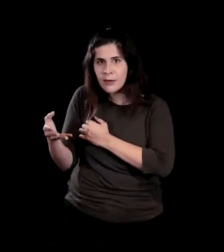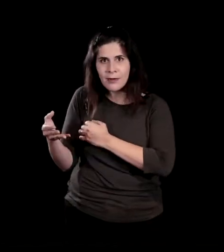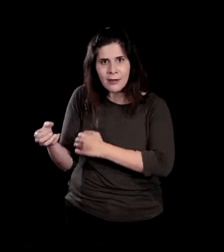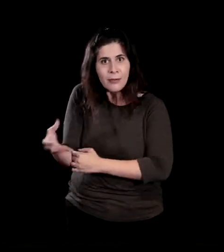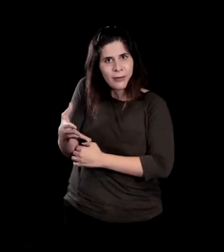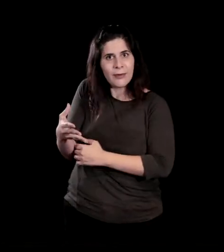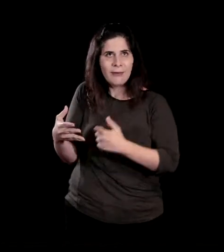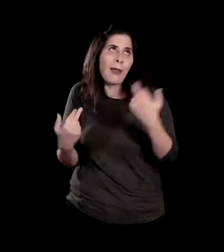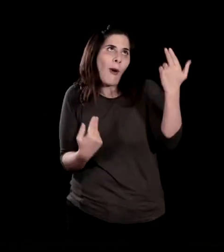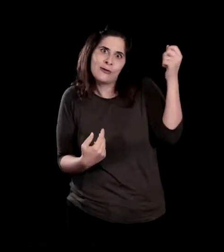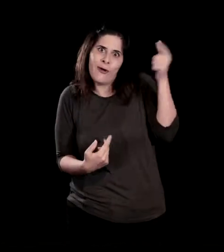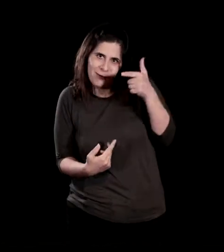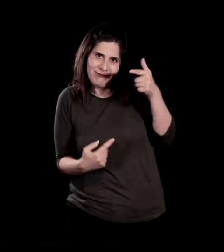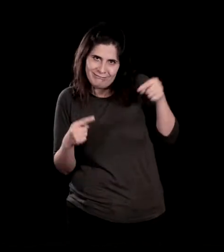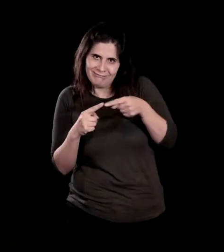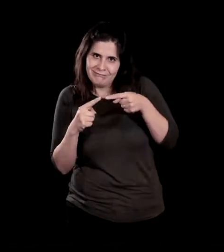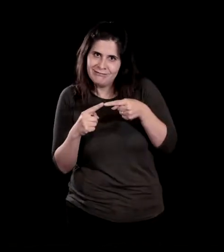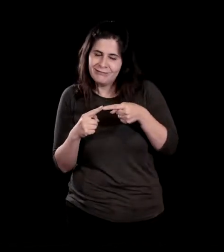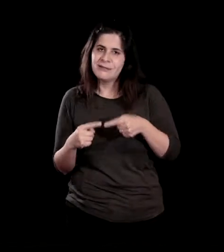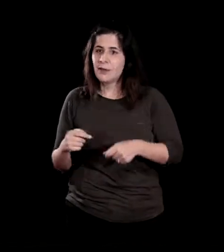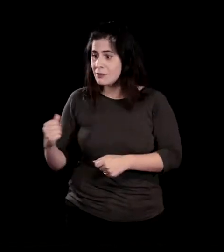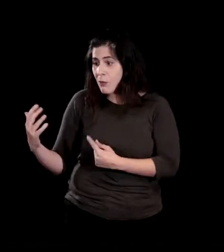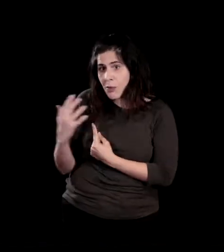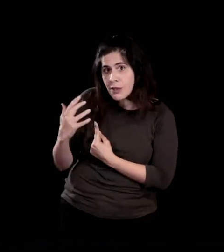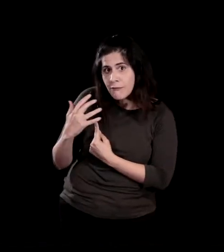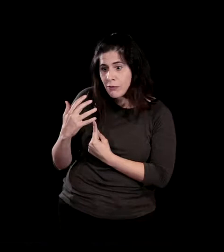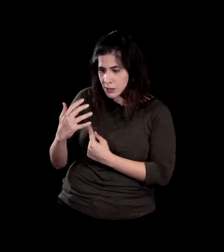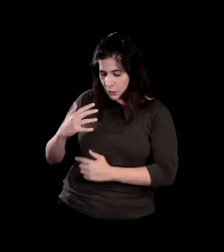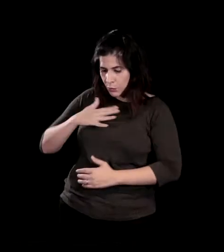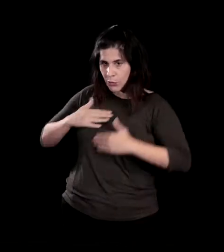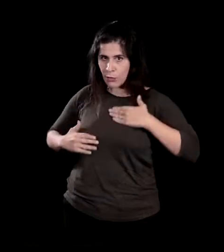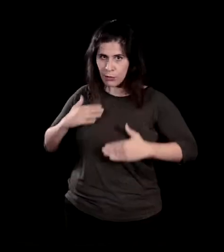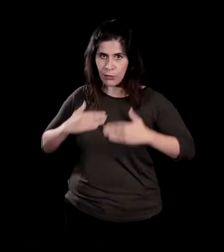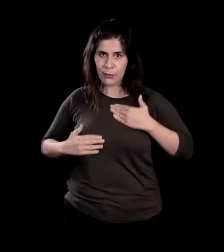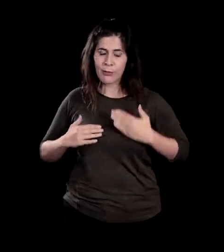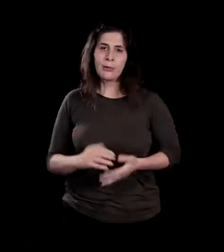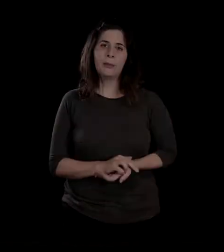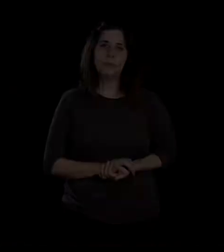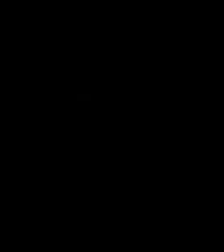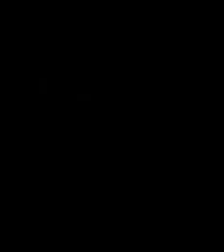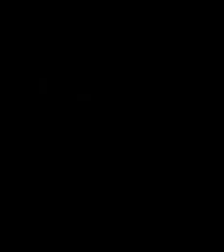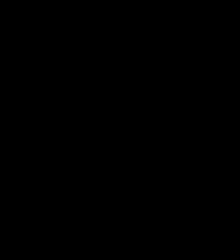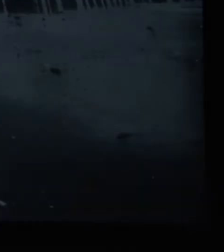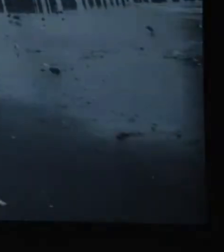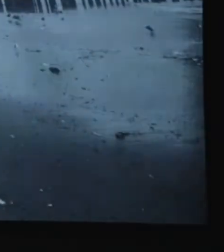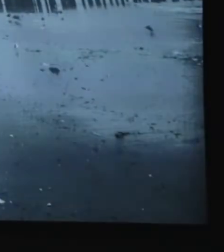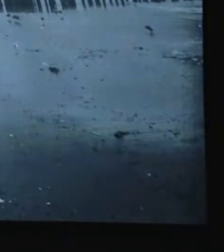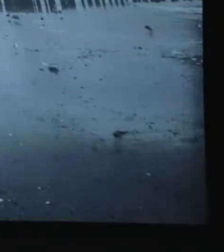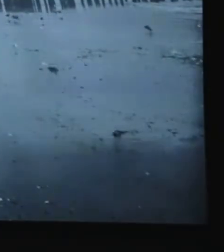this energy to make light. It's like the sun, and this have a real influence on your body.